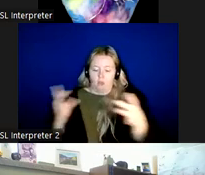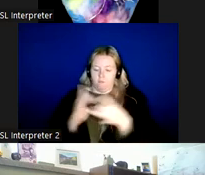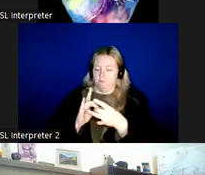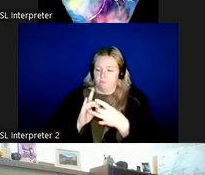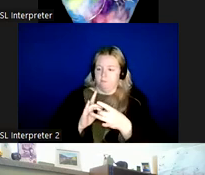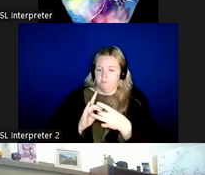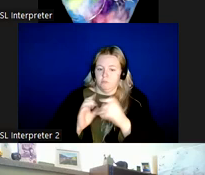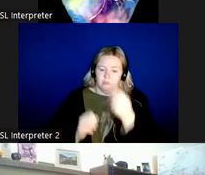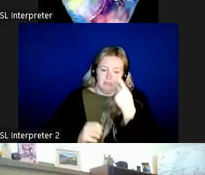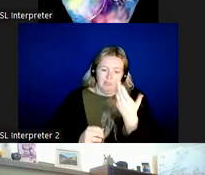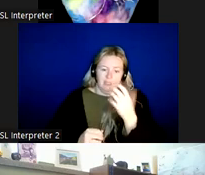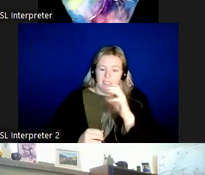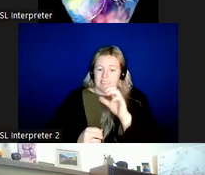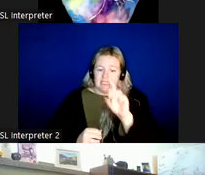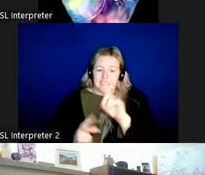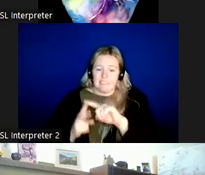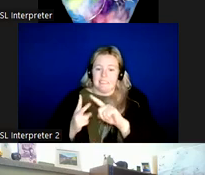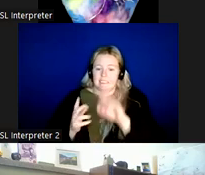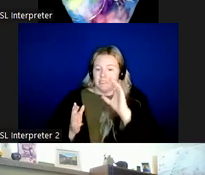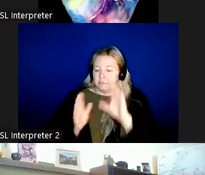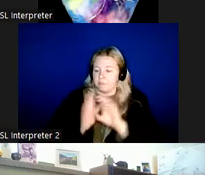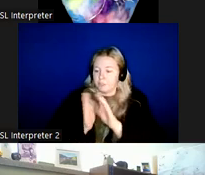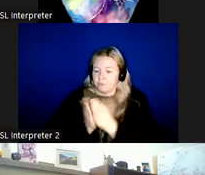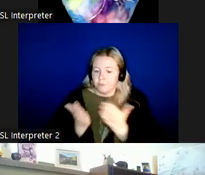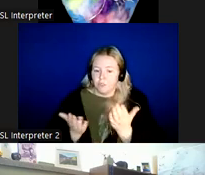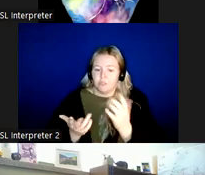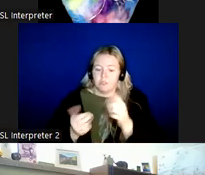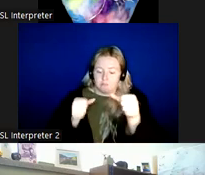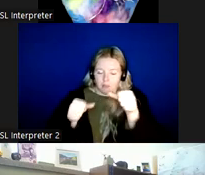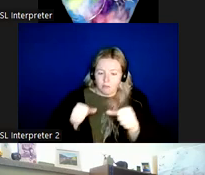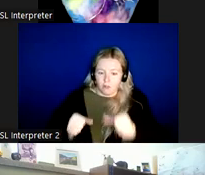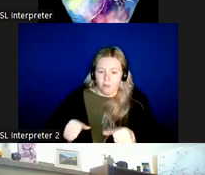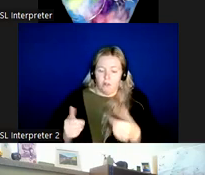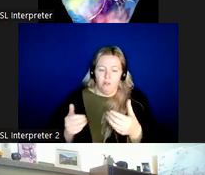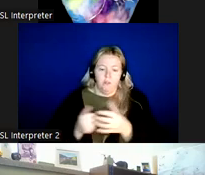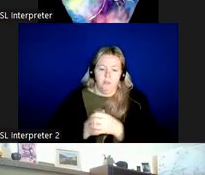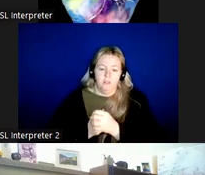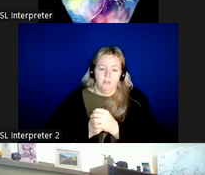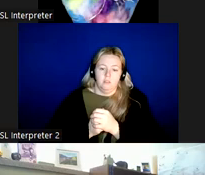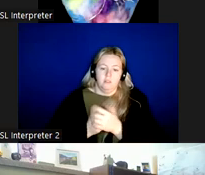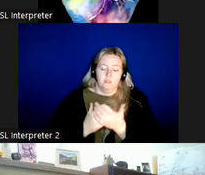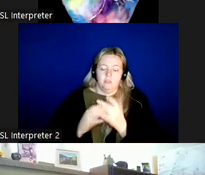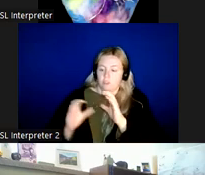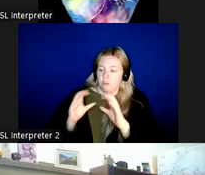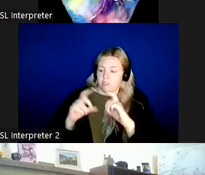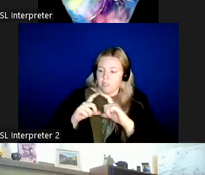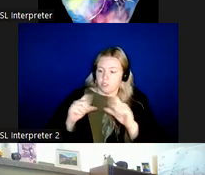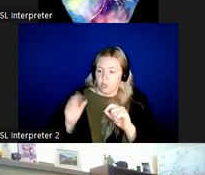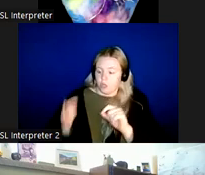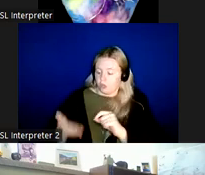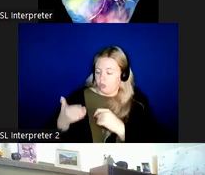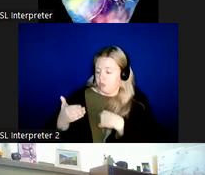there's CDs, there's a photo book, there's jigsaw puzzles, conversation cards,